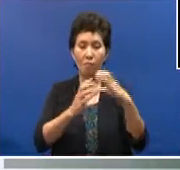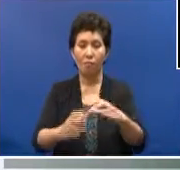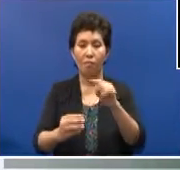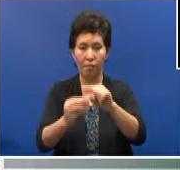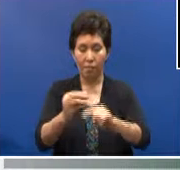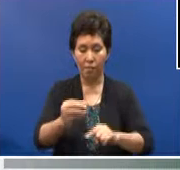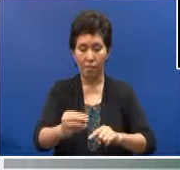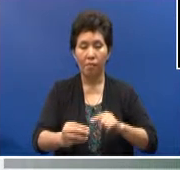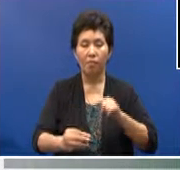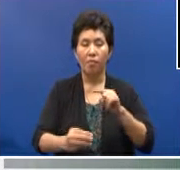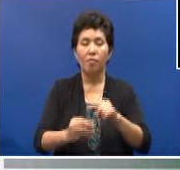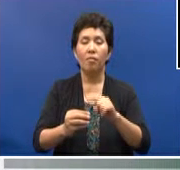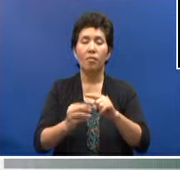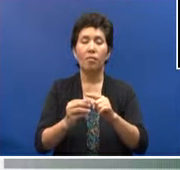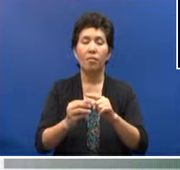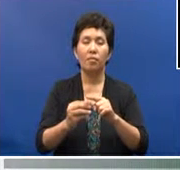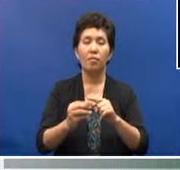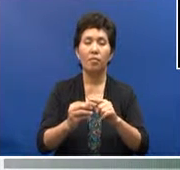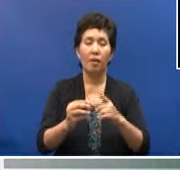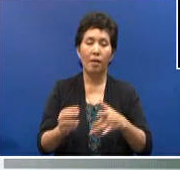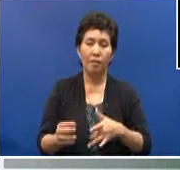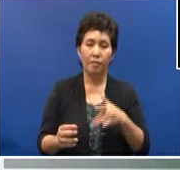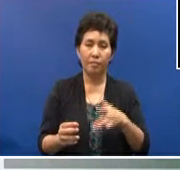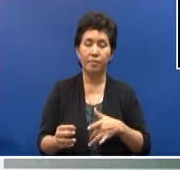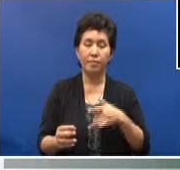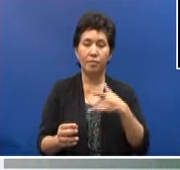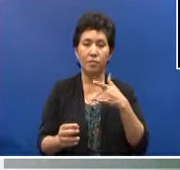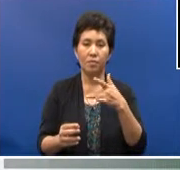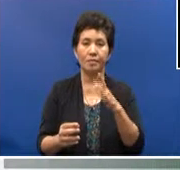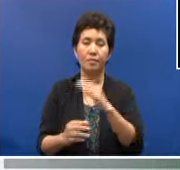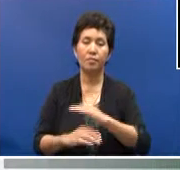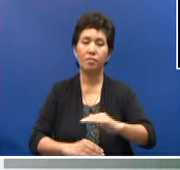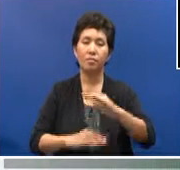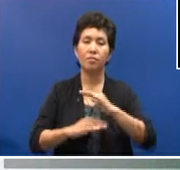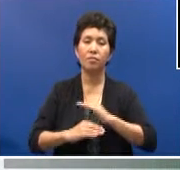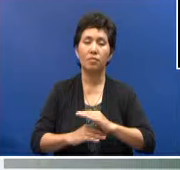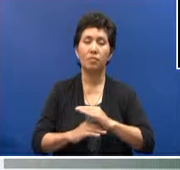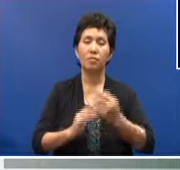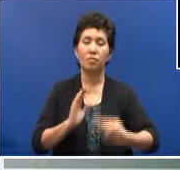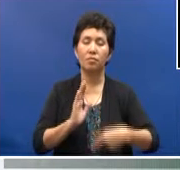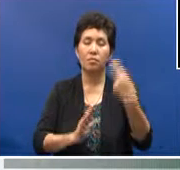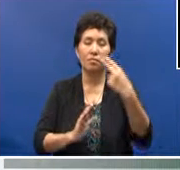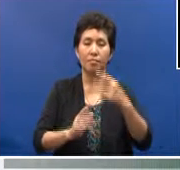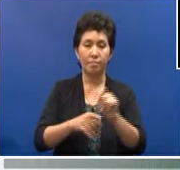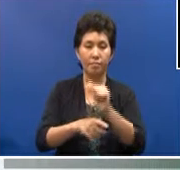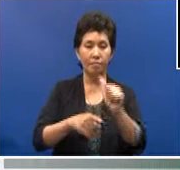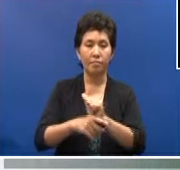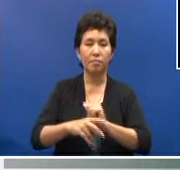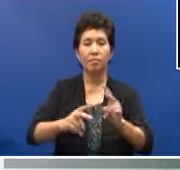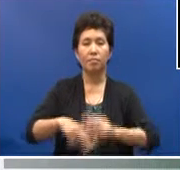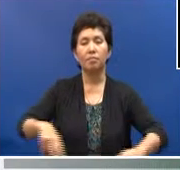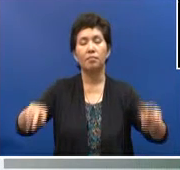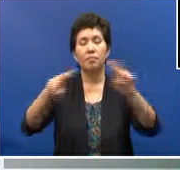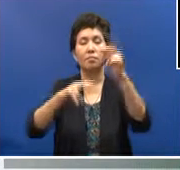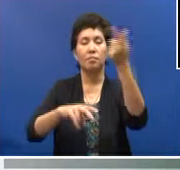focus about the field of social science that have high practical value. Okay, because